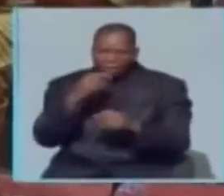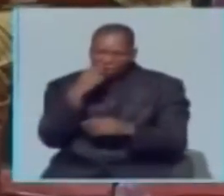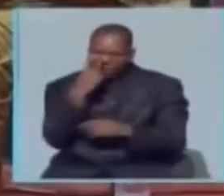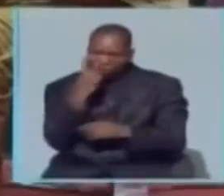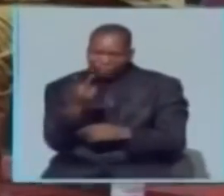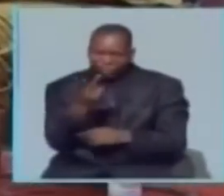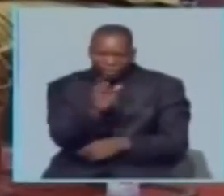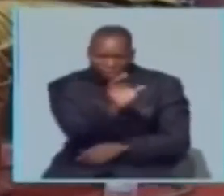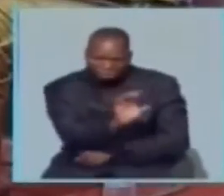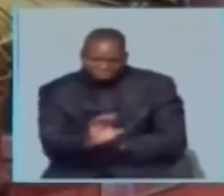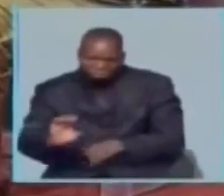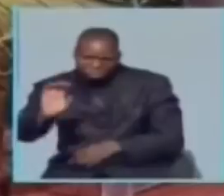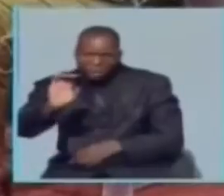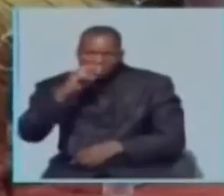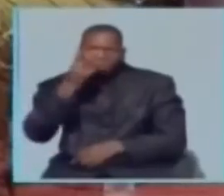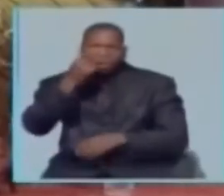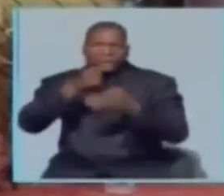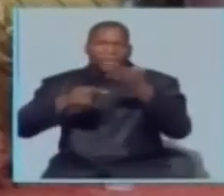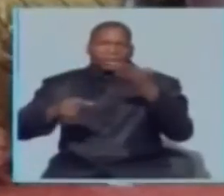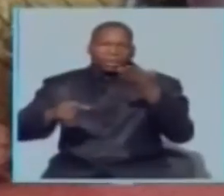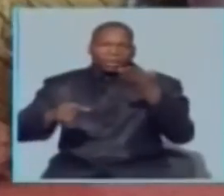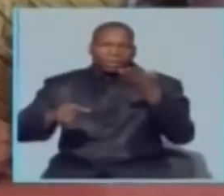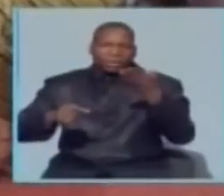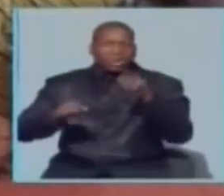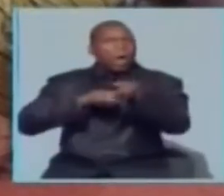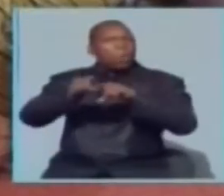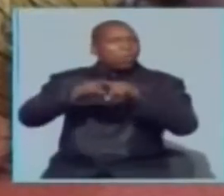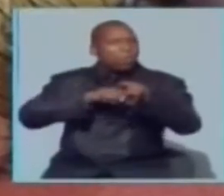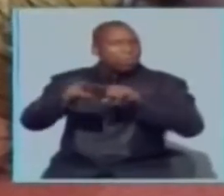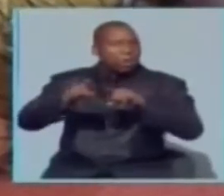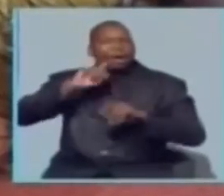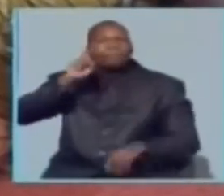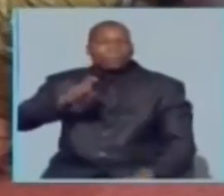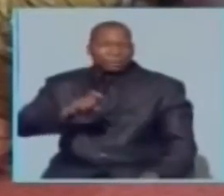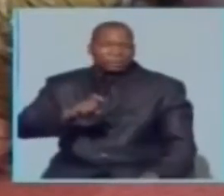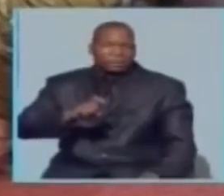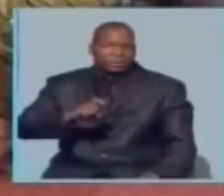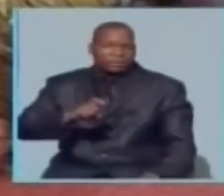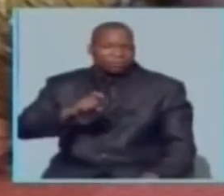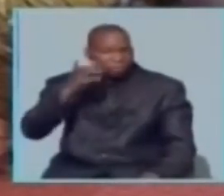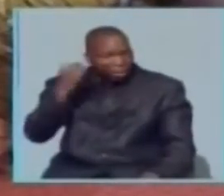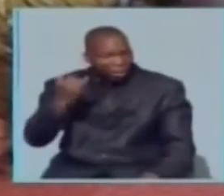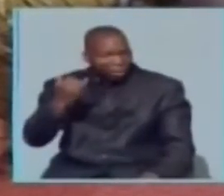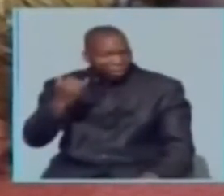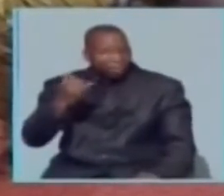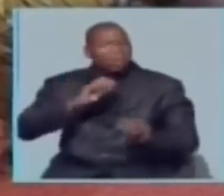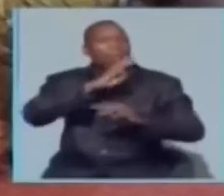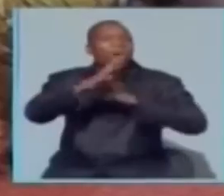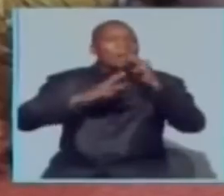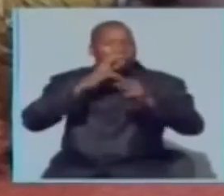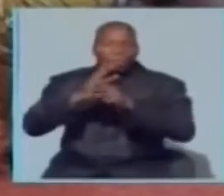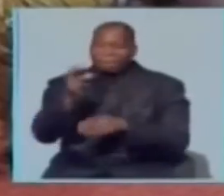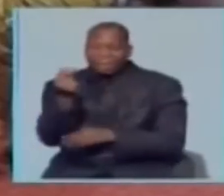the region, we saw that we had to be competitive in the region. So because money in the world looks for where it's best to